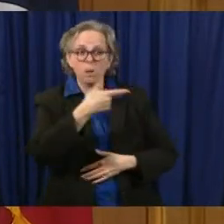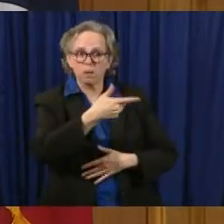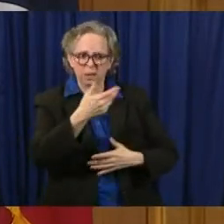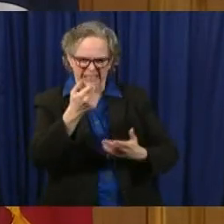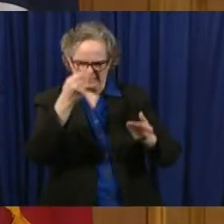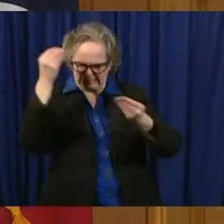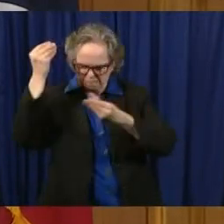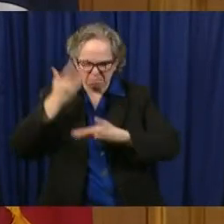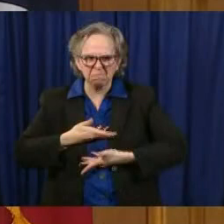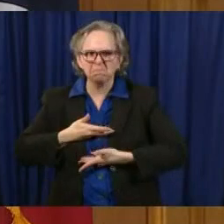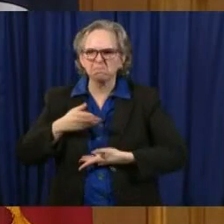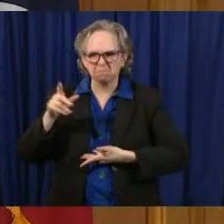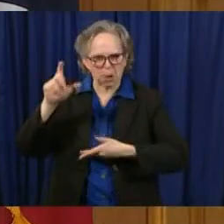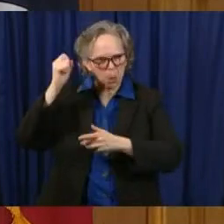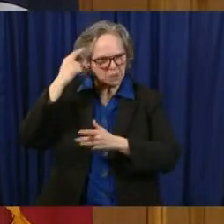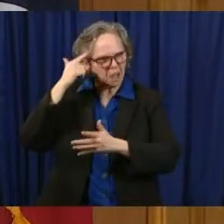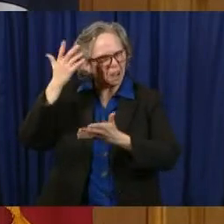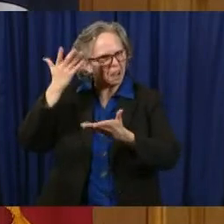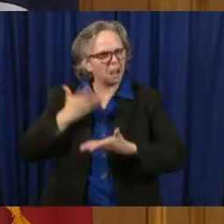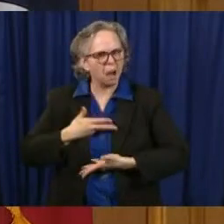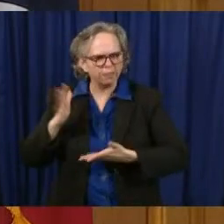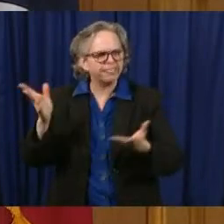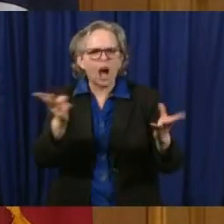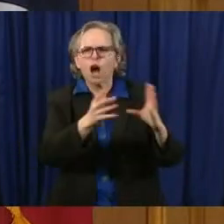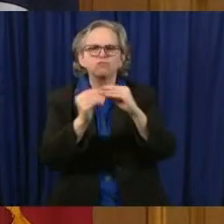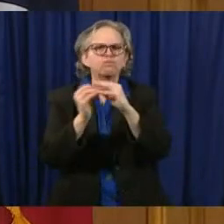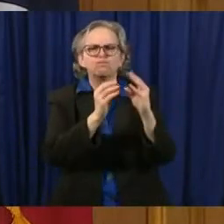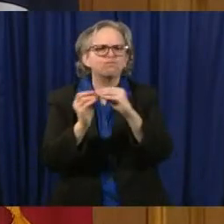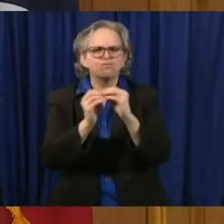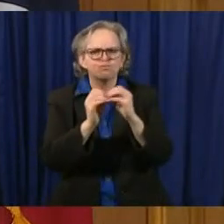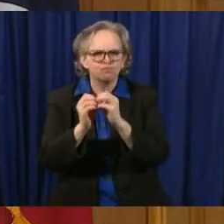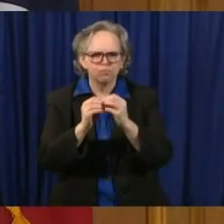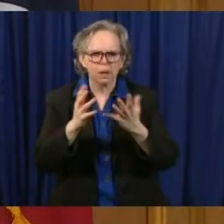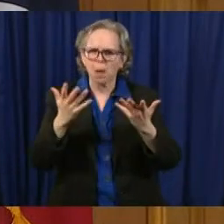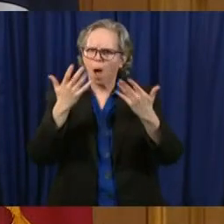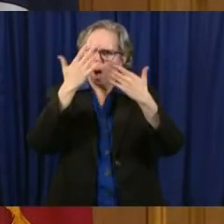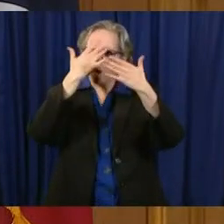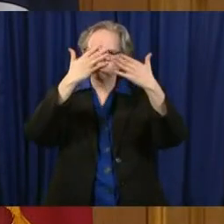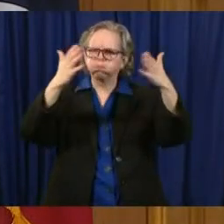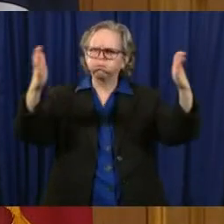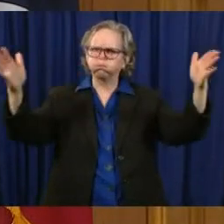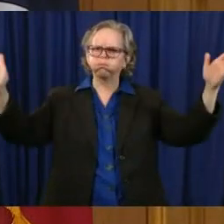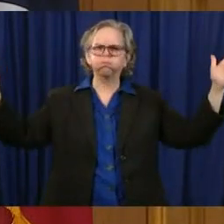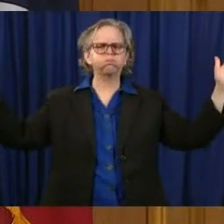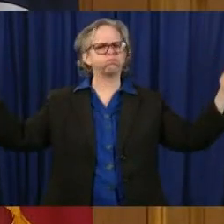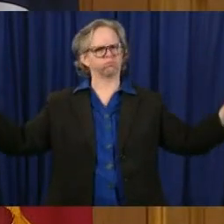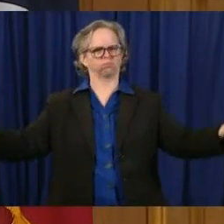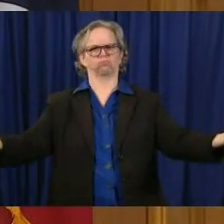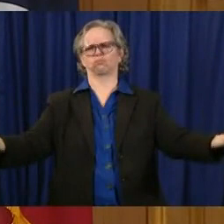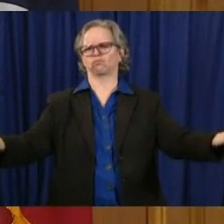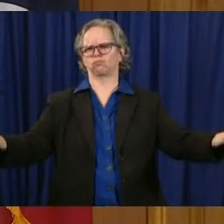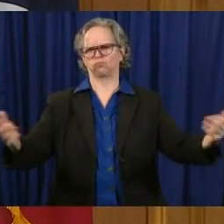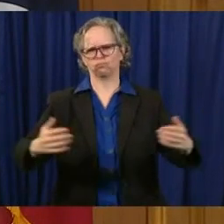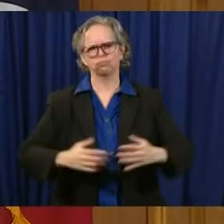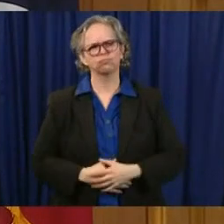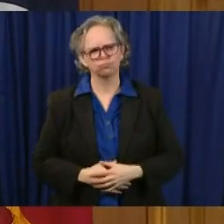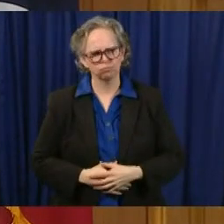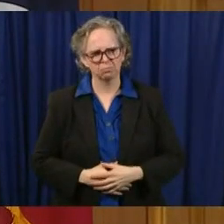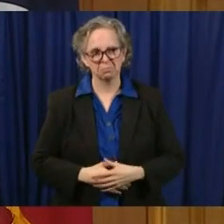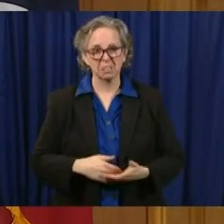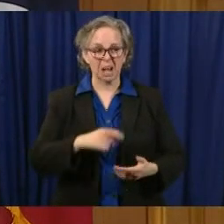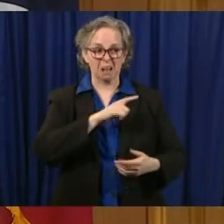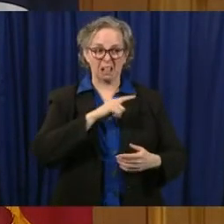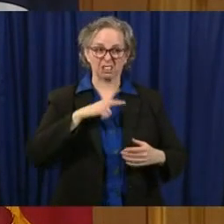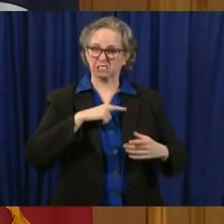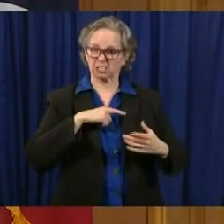of those conversations. So we're very, very open. Look, there's legislators, just like other Ohioans, are anxious